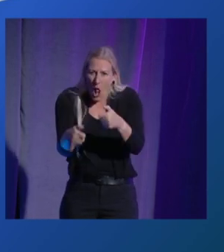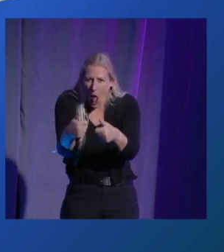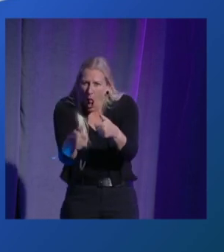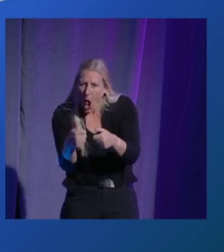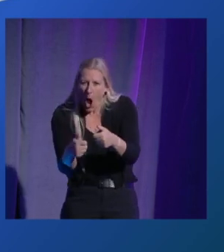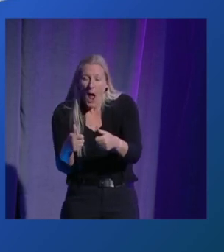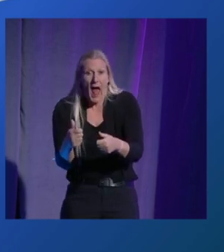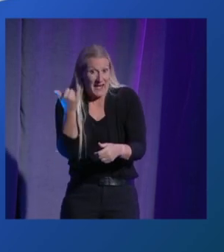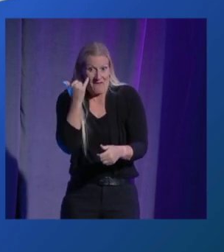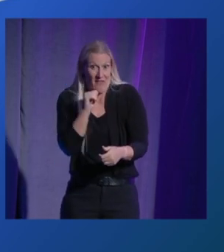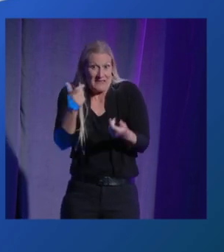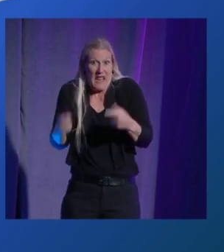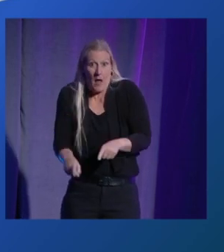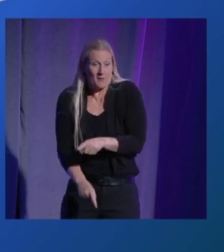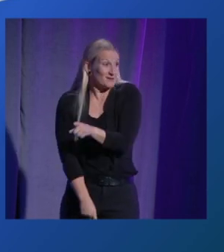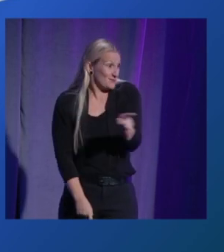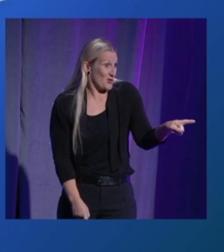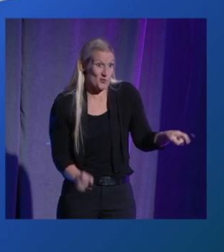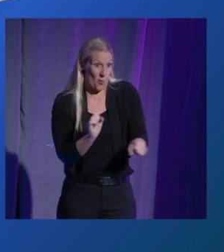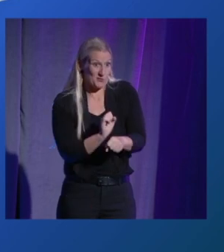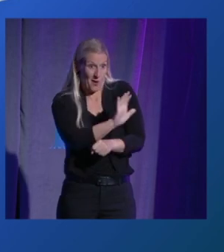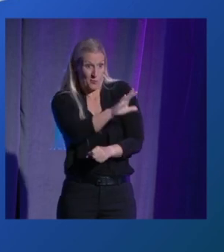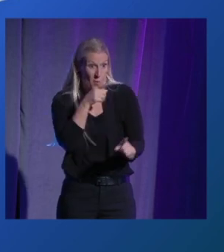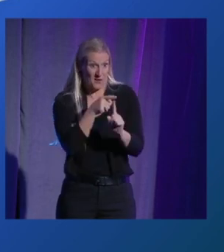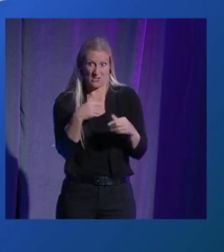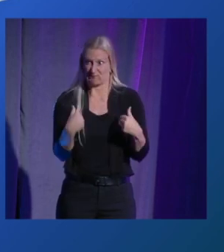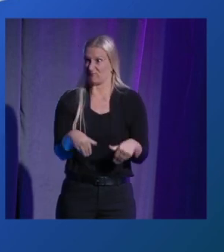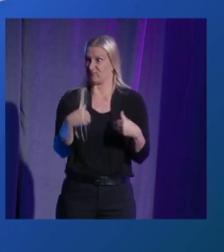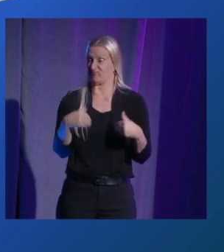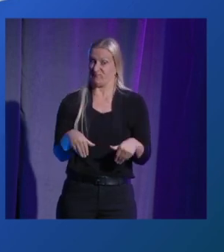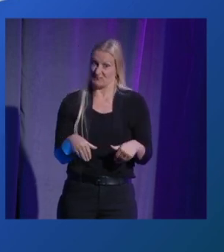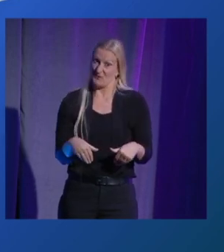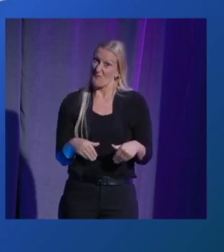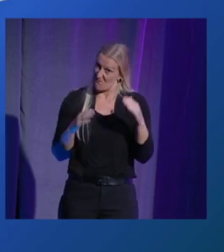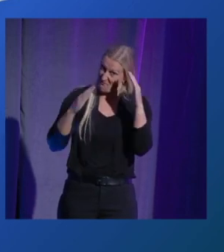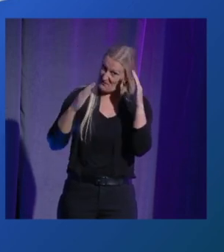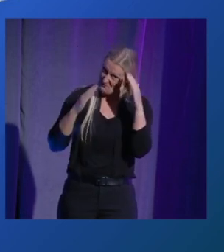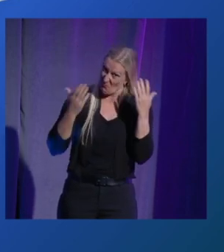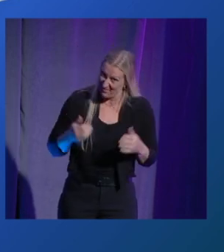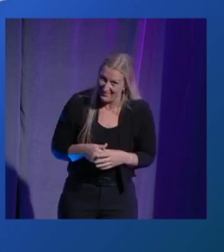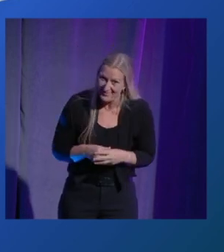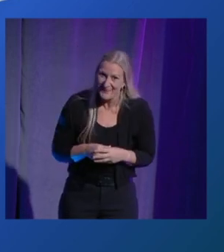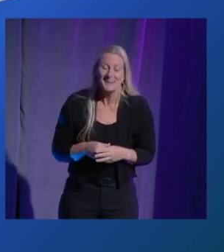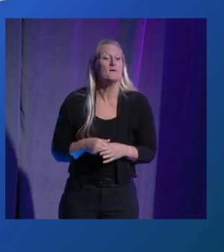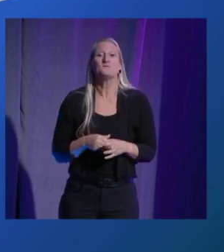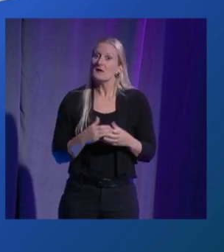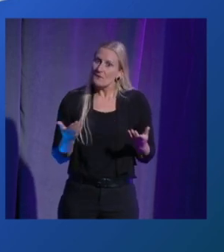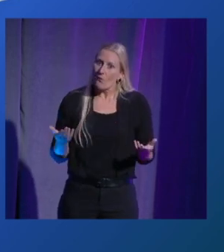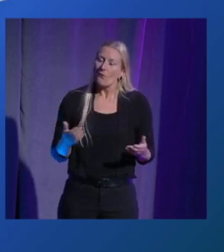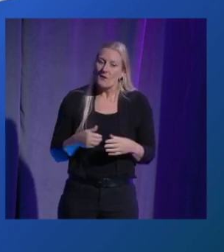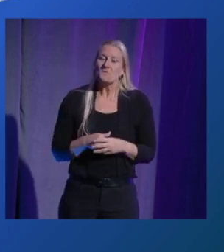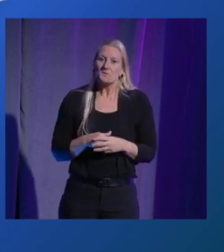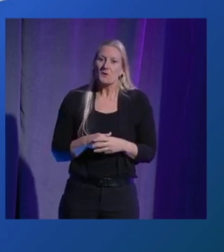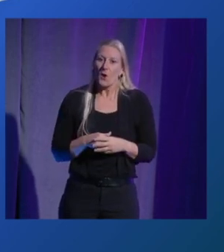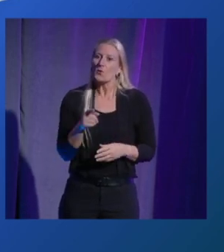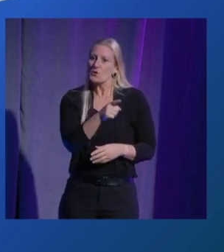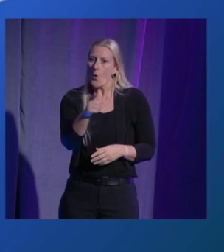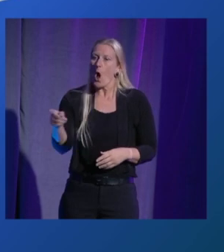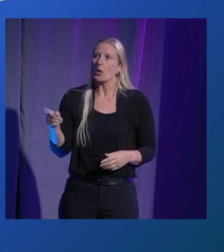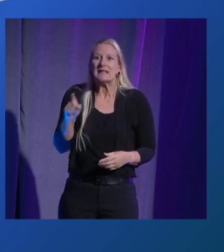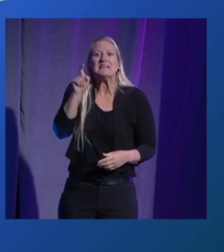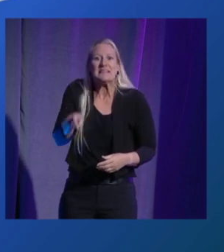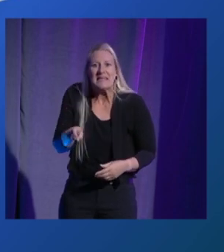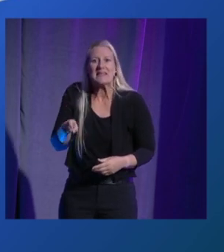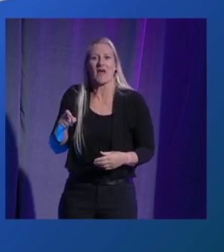trouble right and to for I think for government to understand that you're writing on this consumer Demand right and that you need